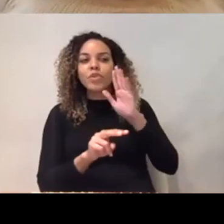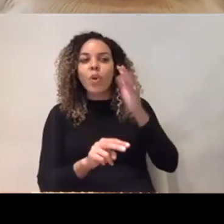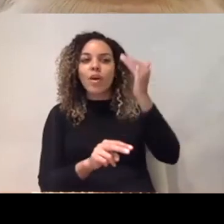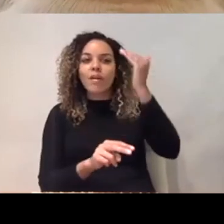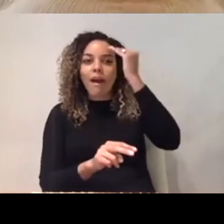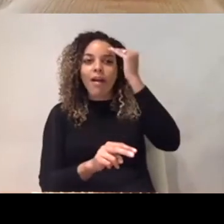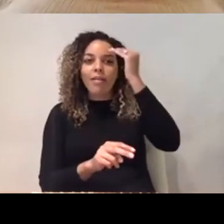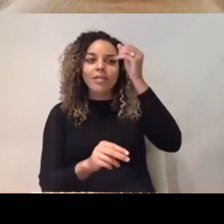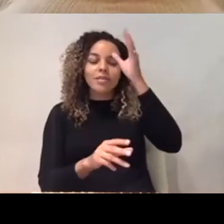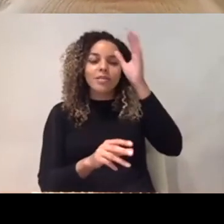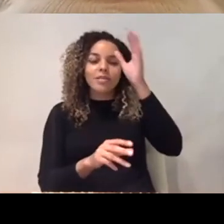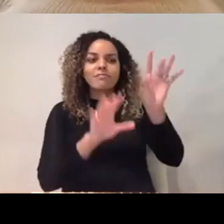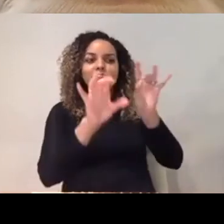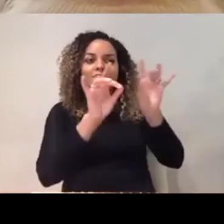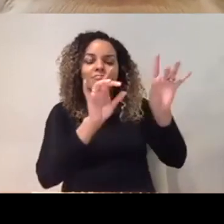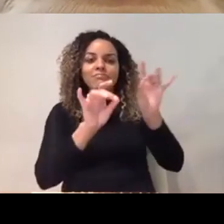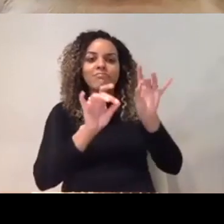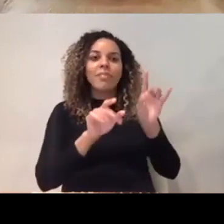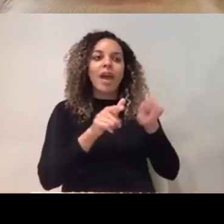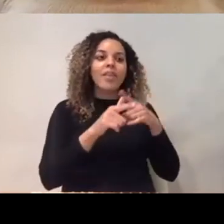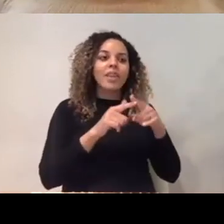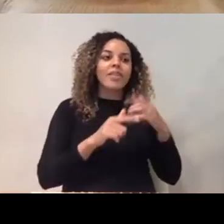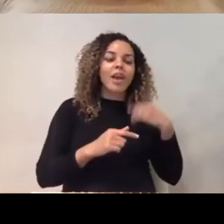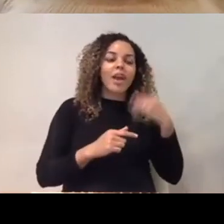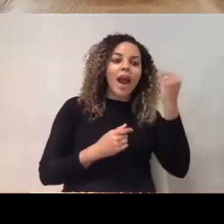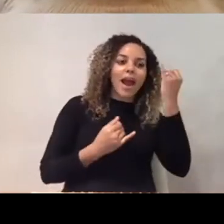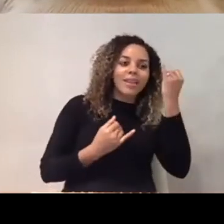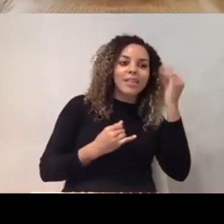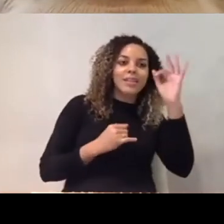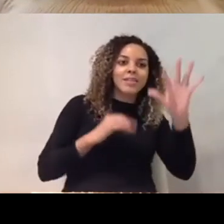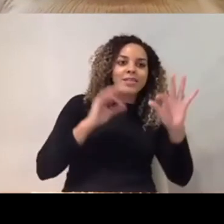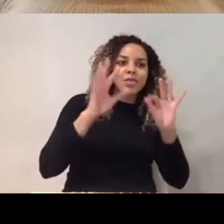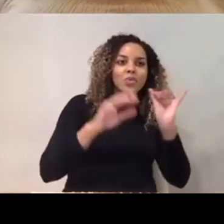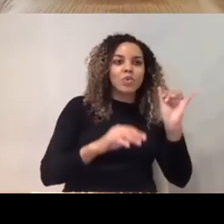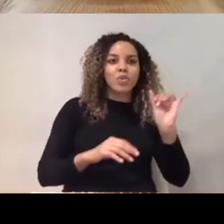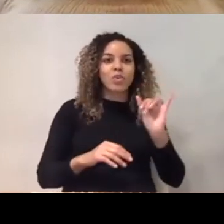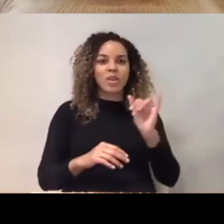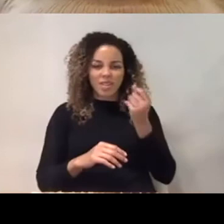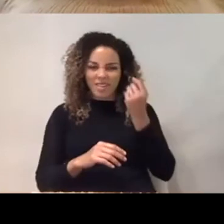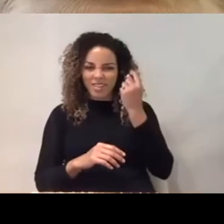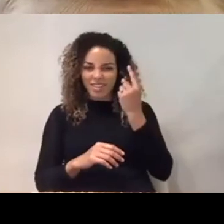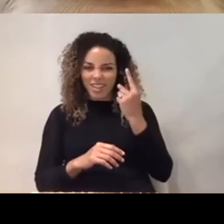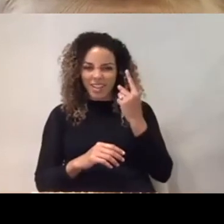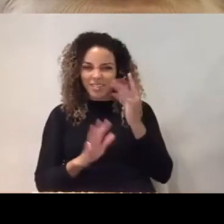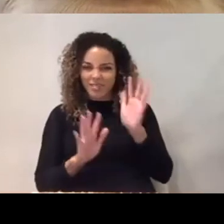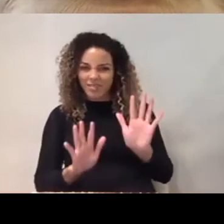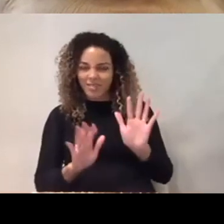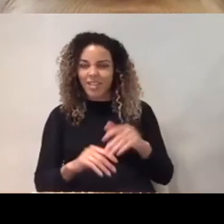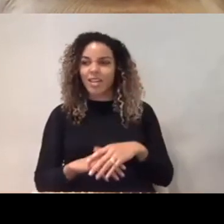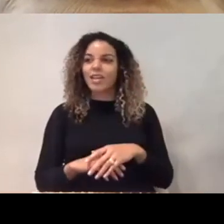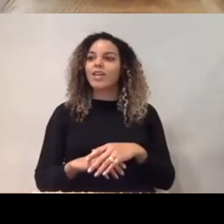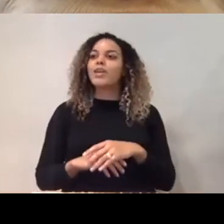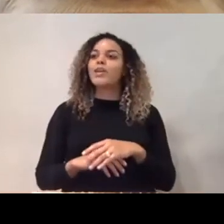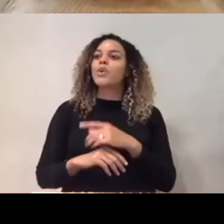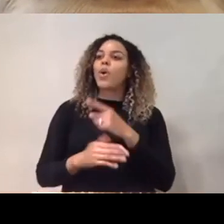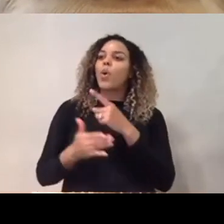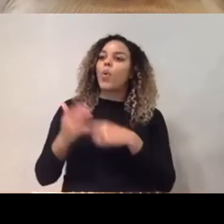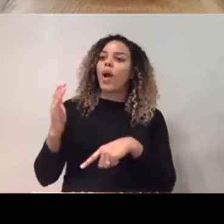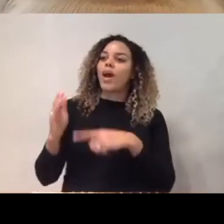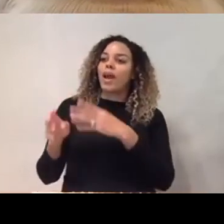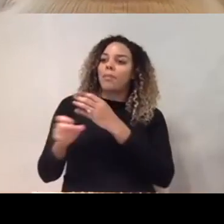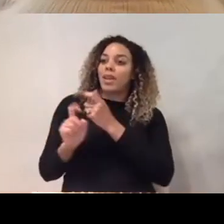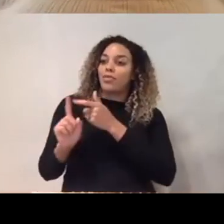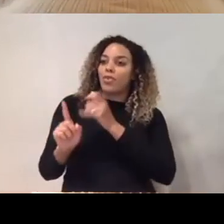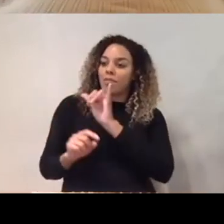off of you. Does that make sense? I don't want to put too much responsibility on you. Well, so the message that I'm receiving from that